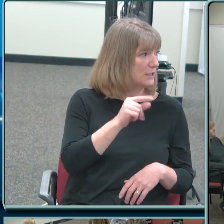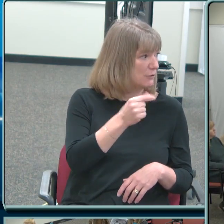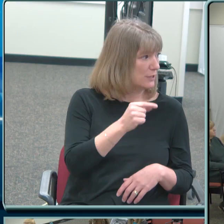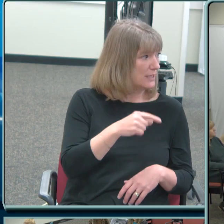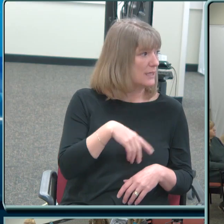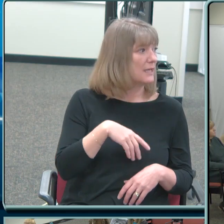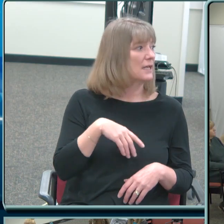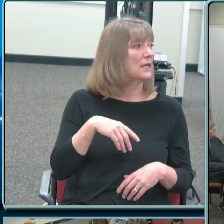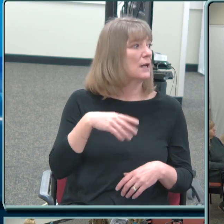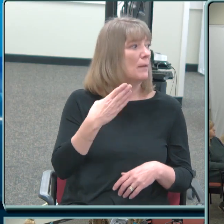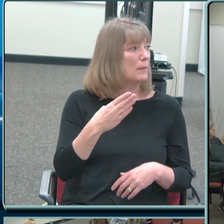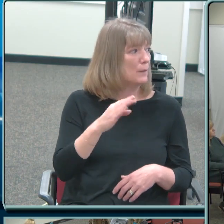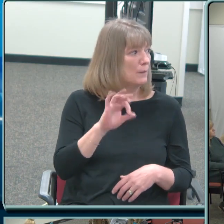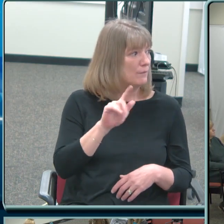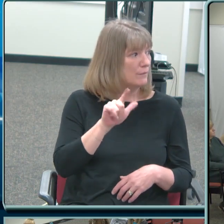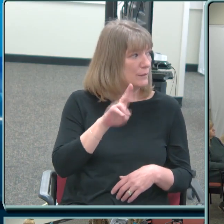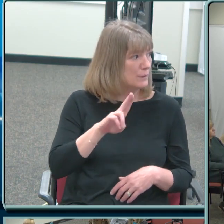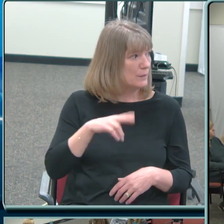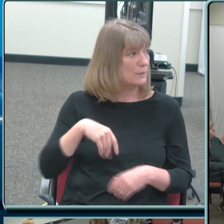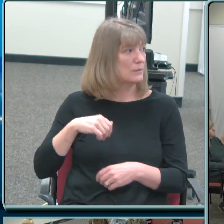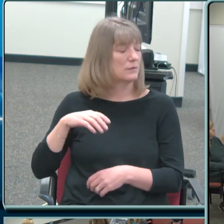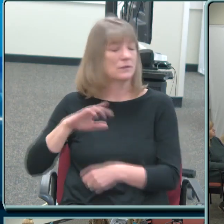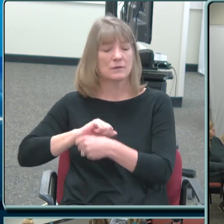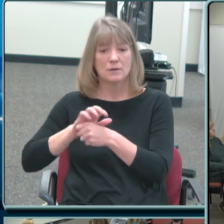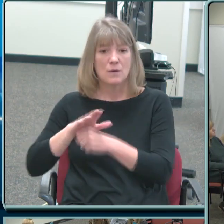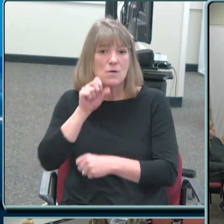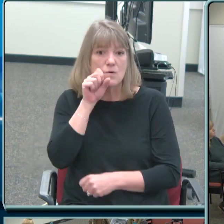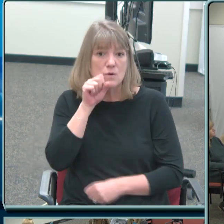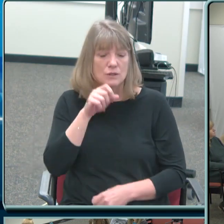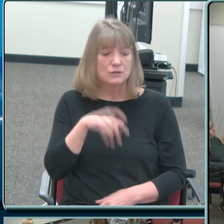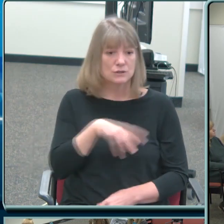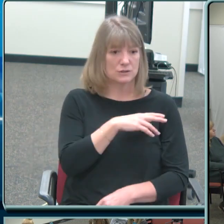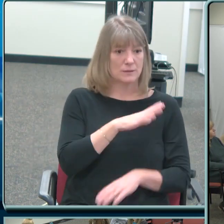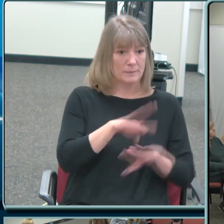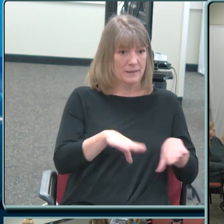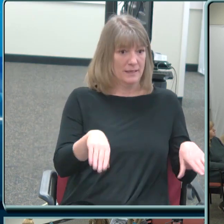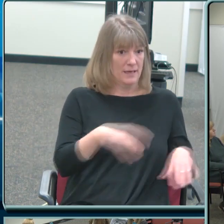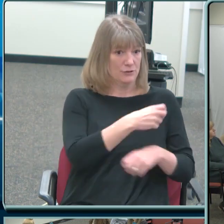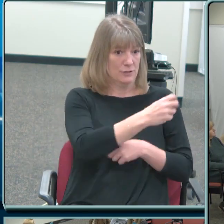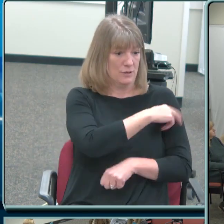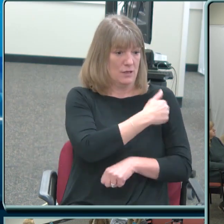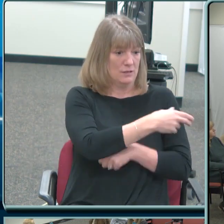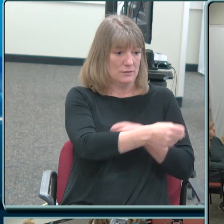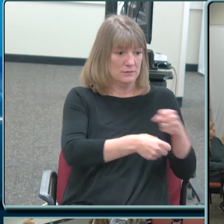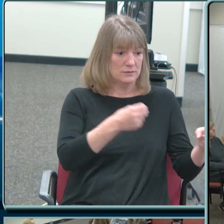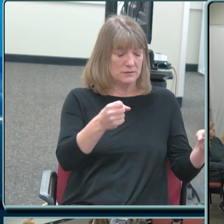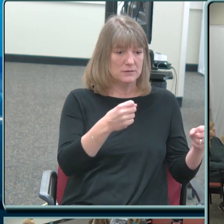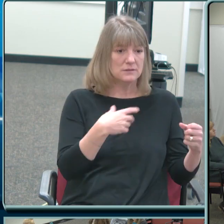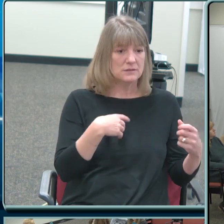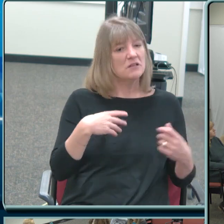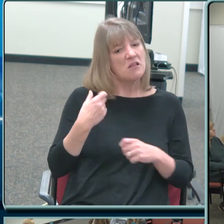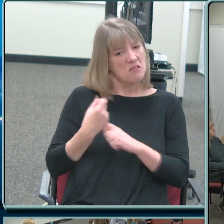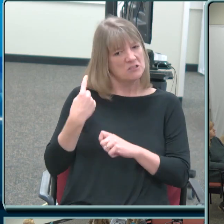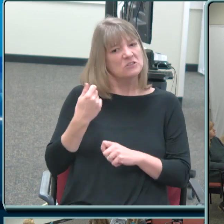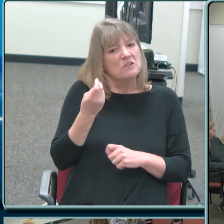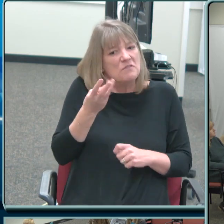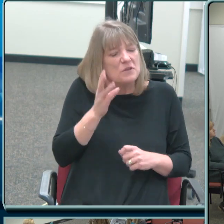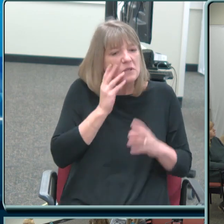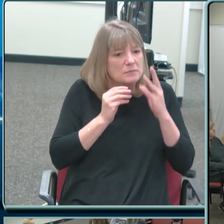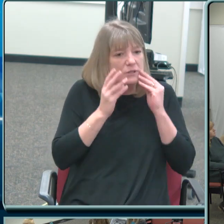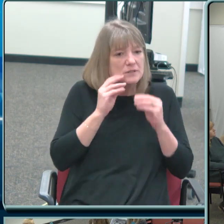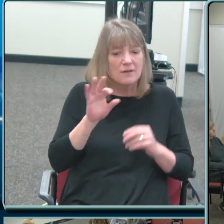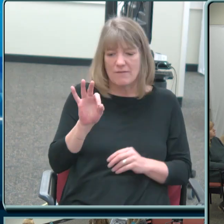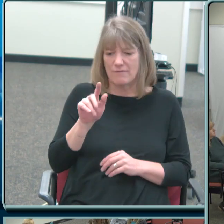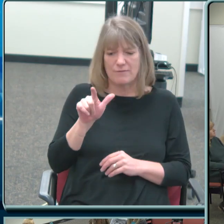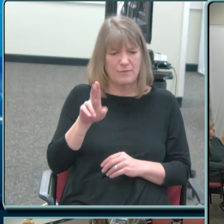in orange. These are pediatric hospitalizations. You can just see we had some experience with these viruses last year, except flu, which